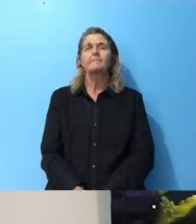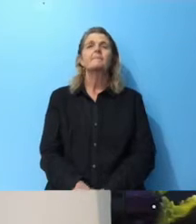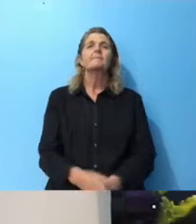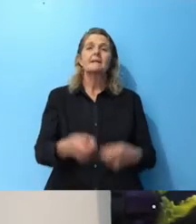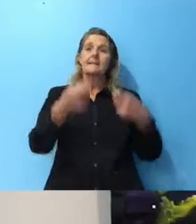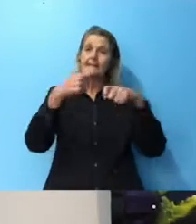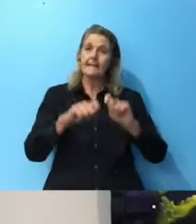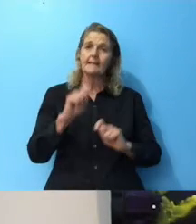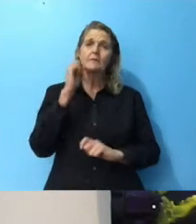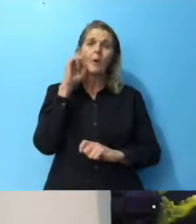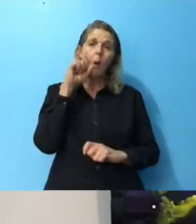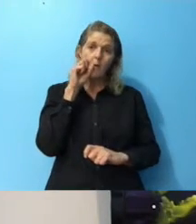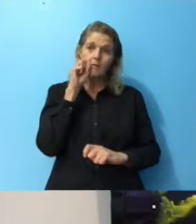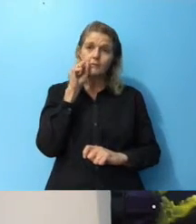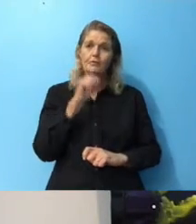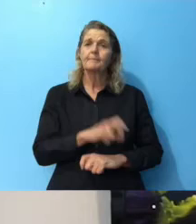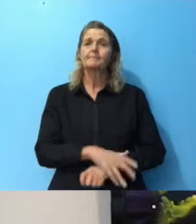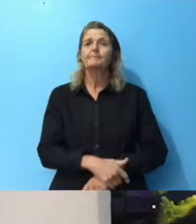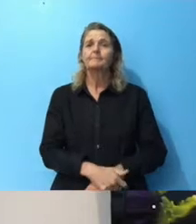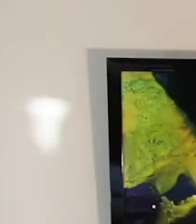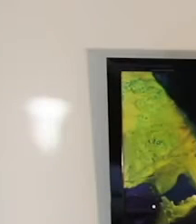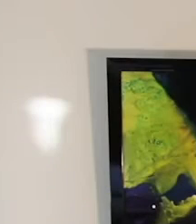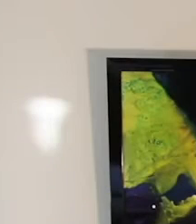Right, my orange is next.